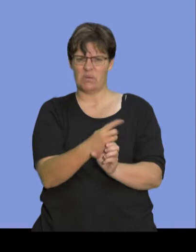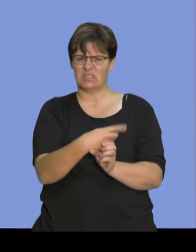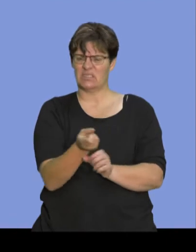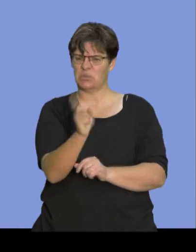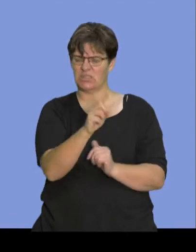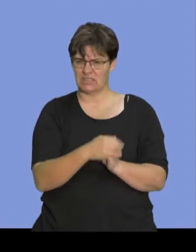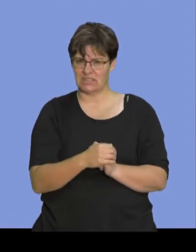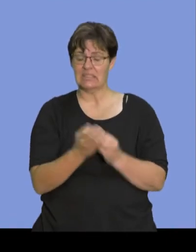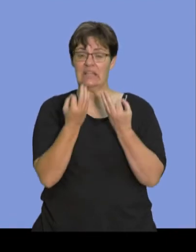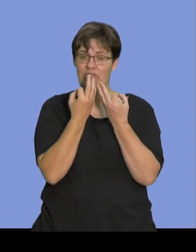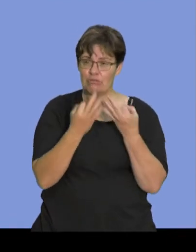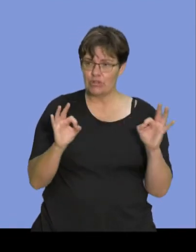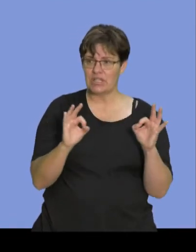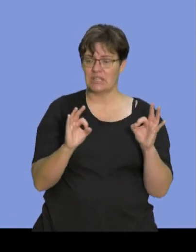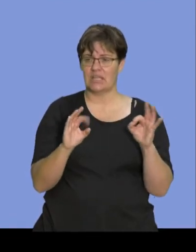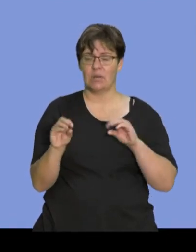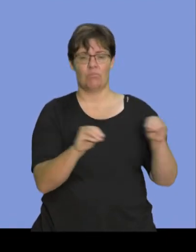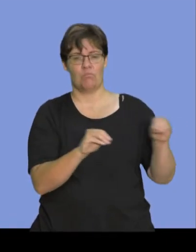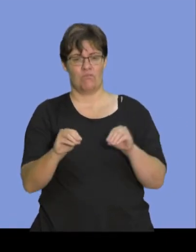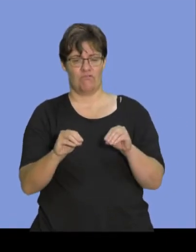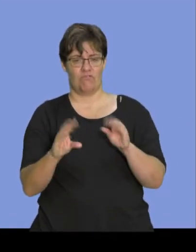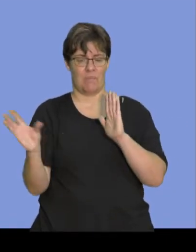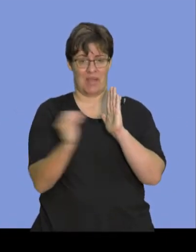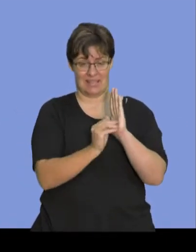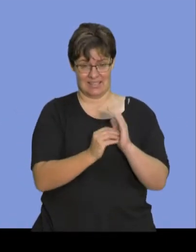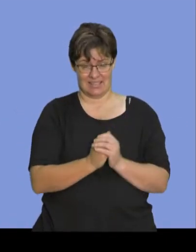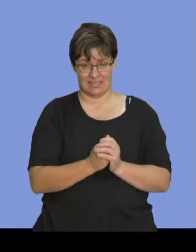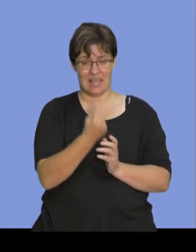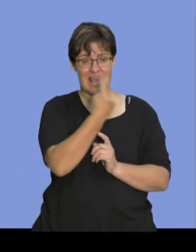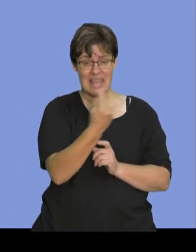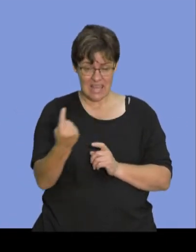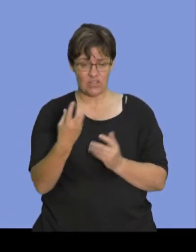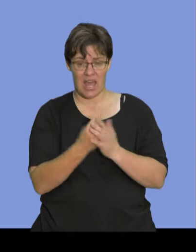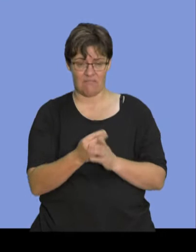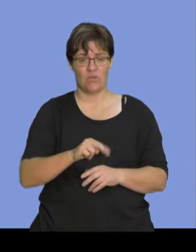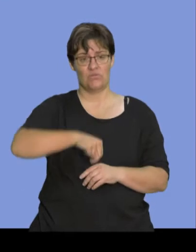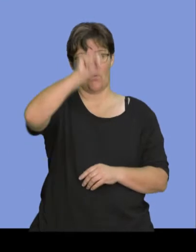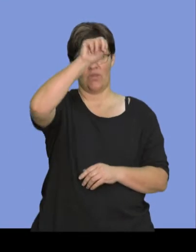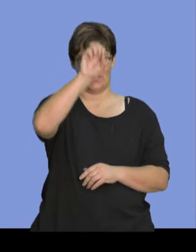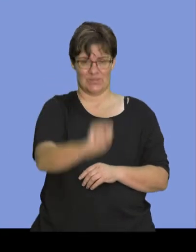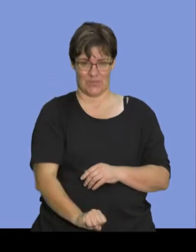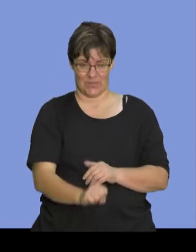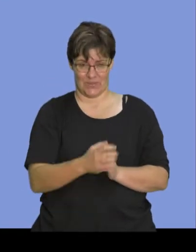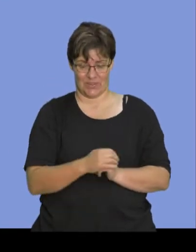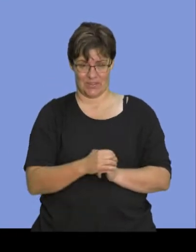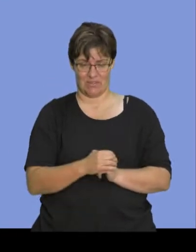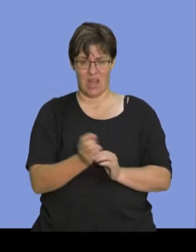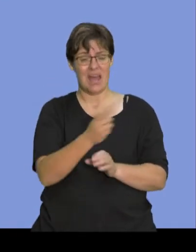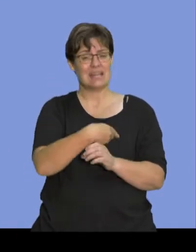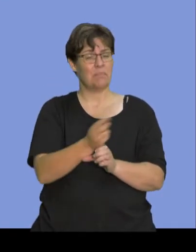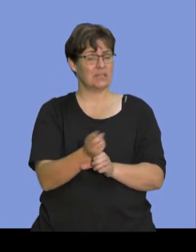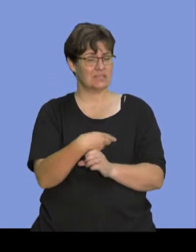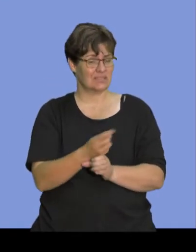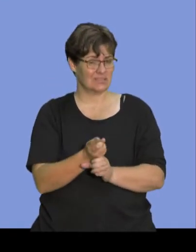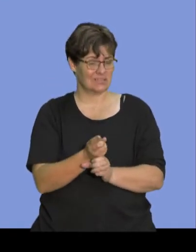A compass is a free-moving magnet, and every magnet has got a north and south pole. So a compass is